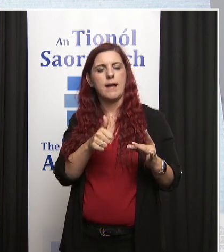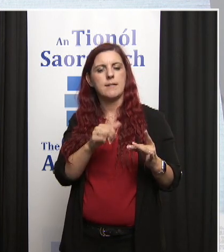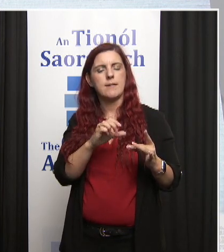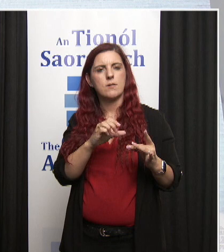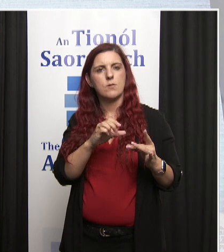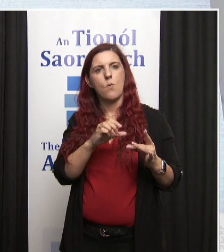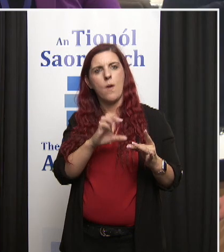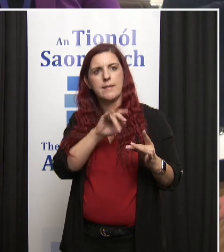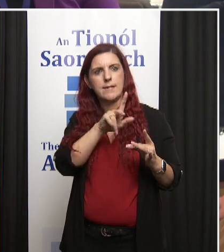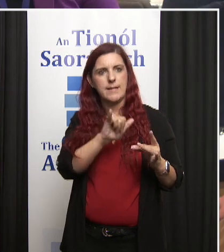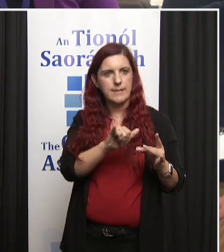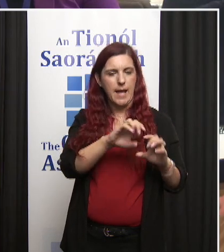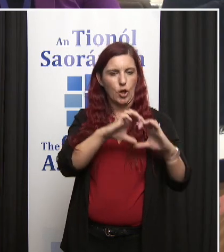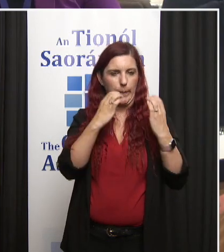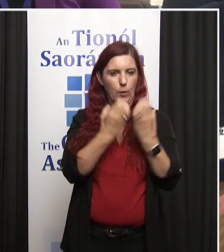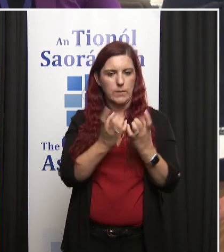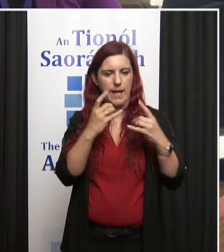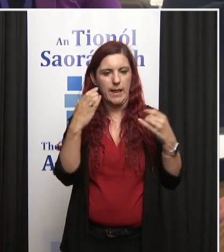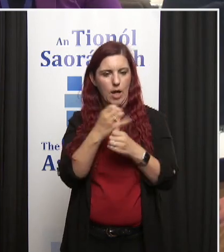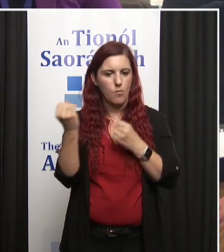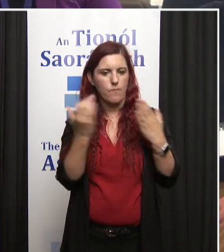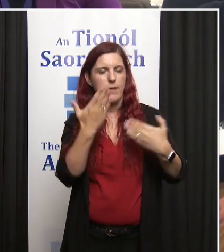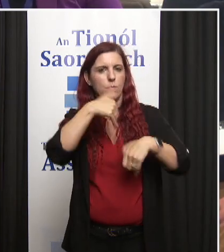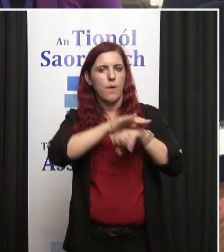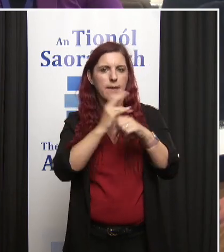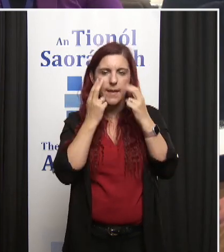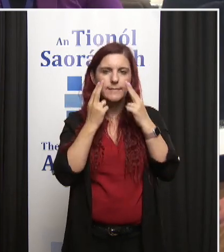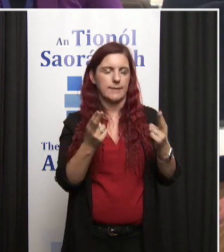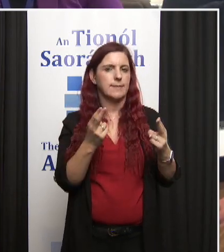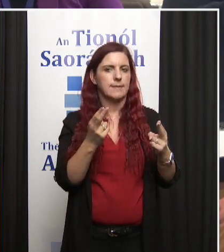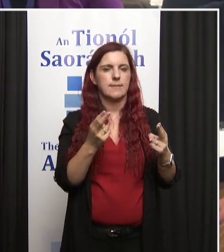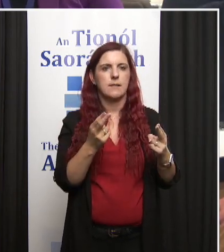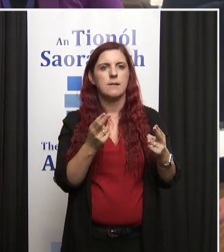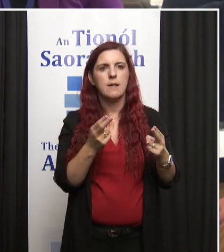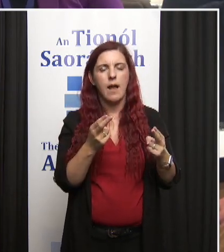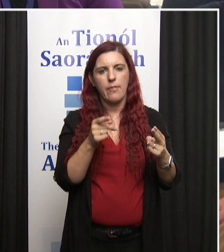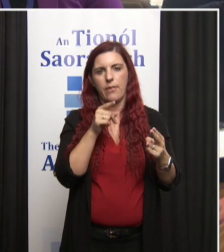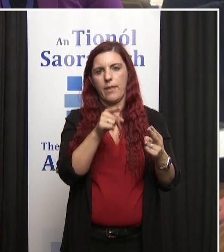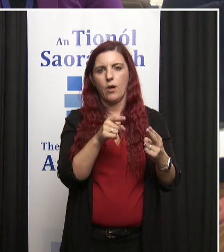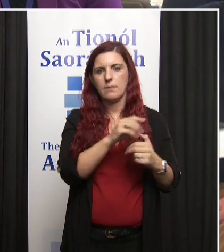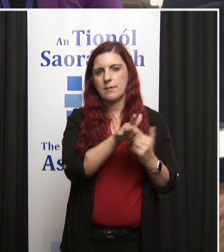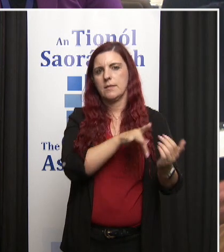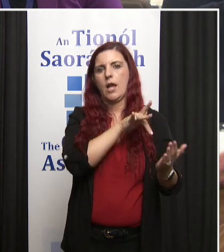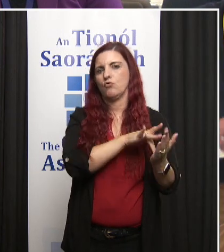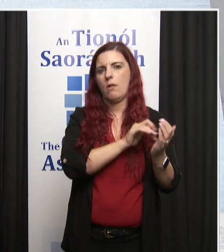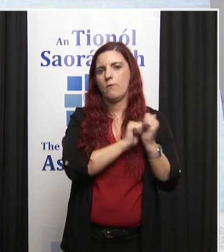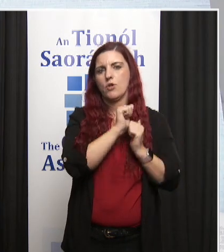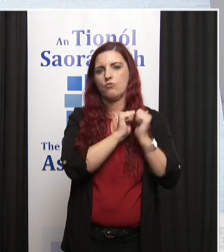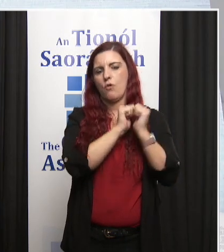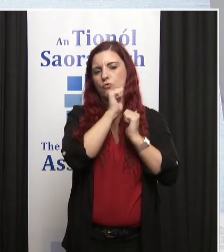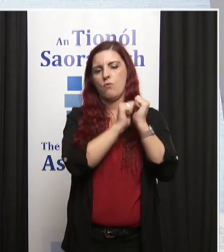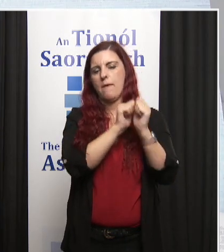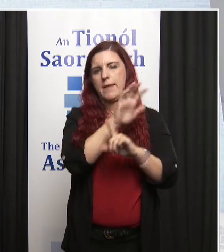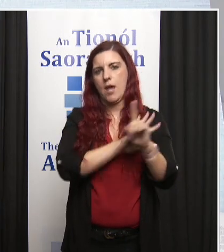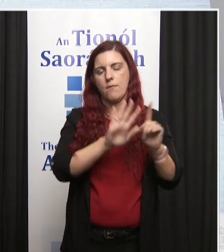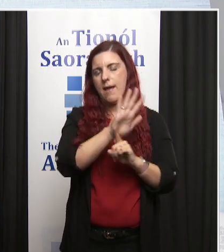that community facilities are provided where they're needed, and that they're core to the infrastructure